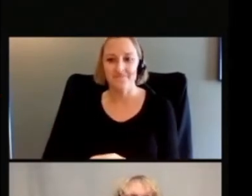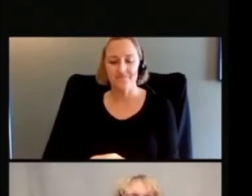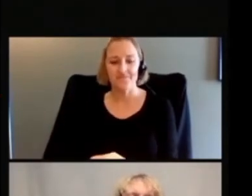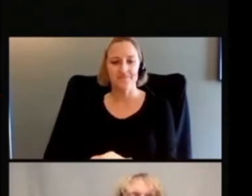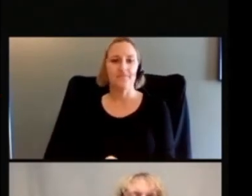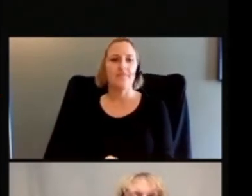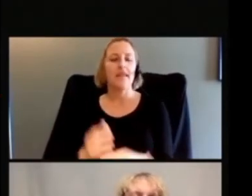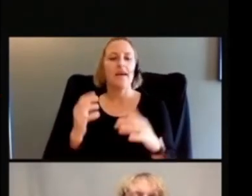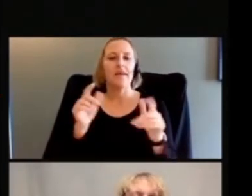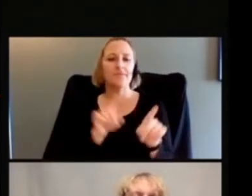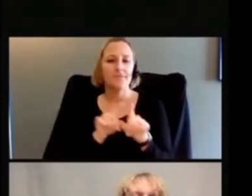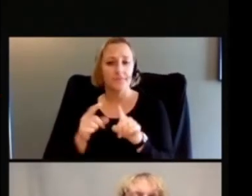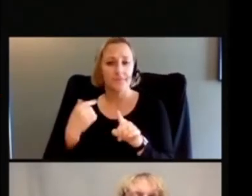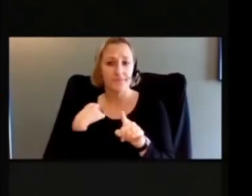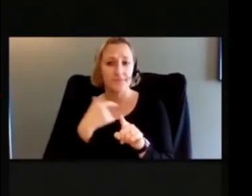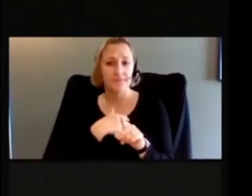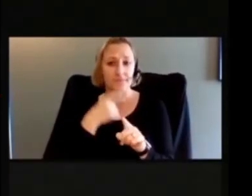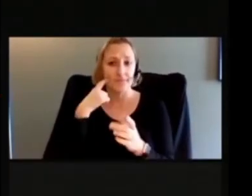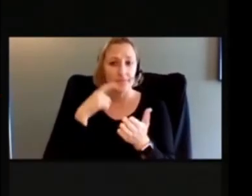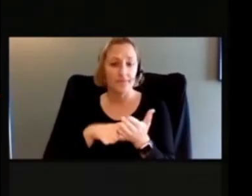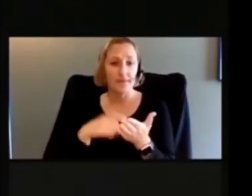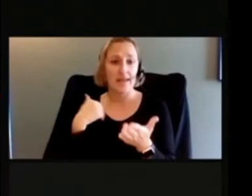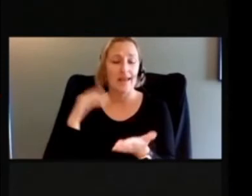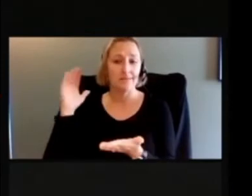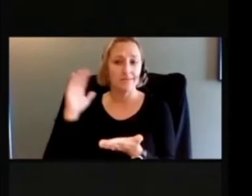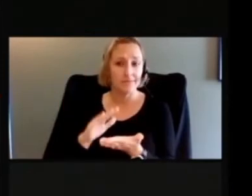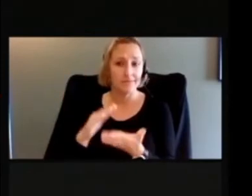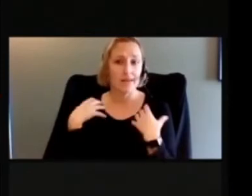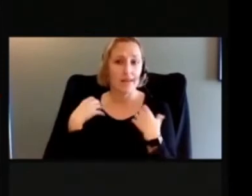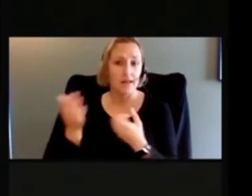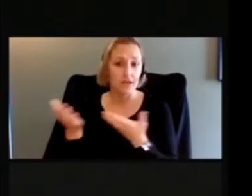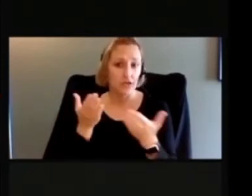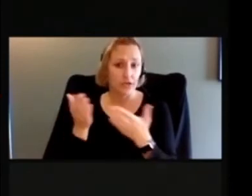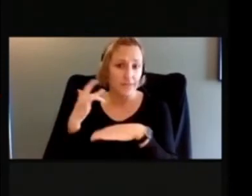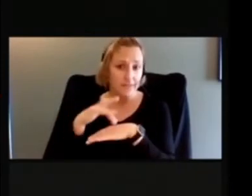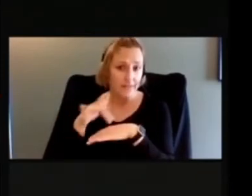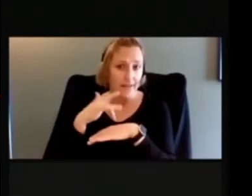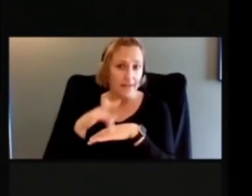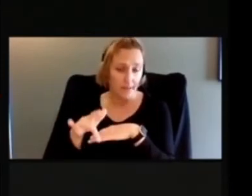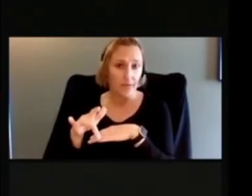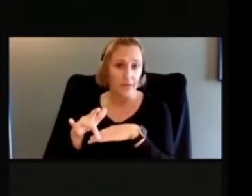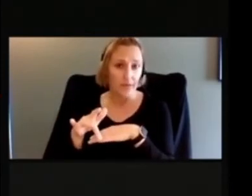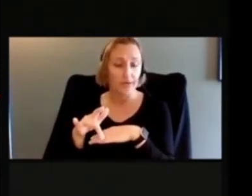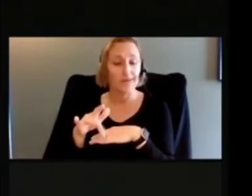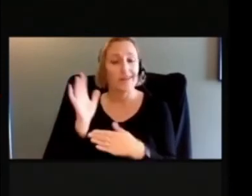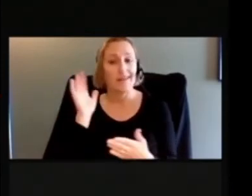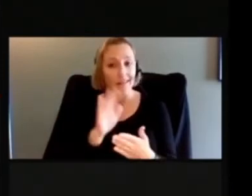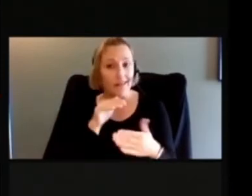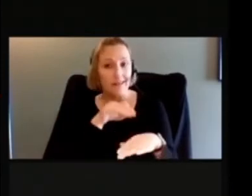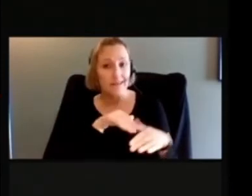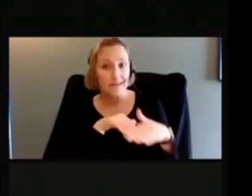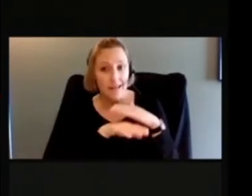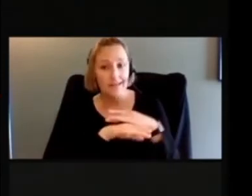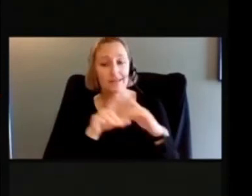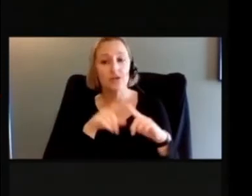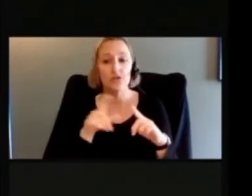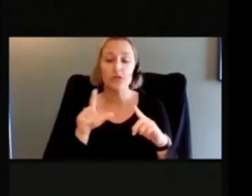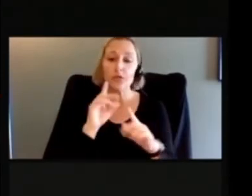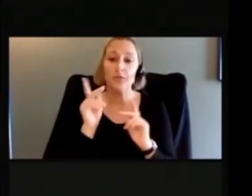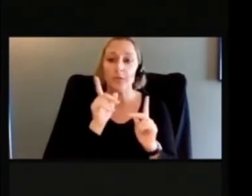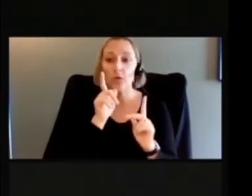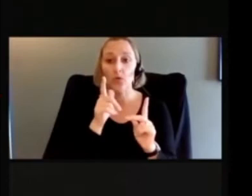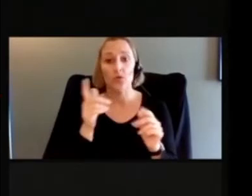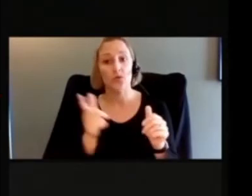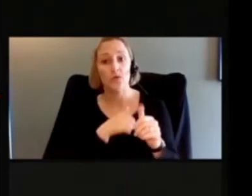So we also note that there's reduced health service availability and access to first responders, right? So as